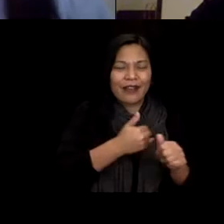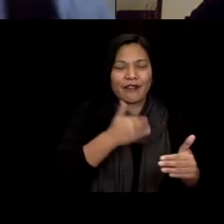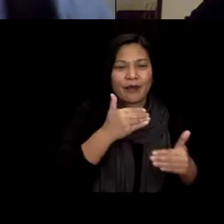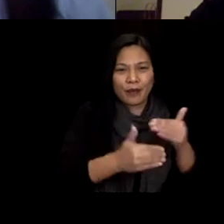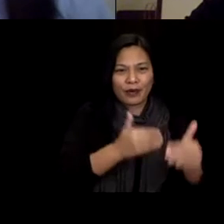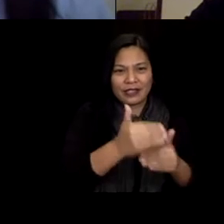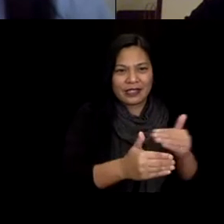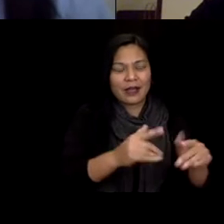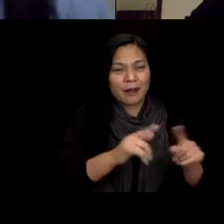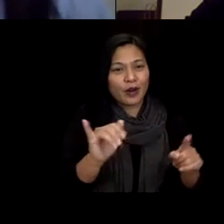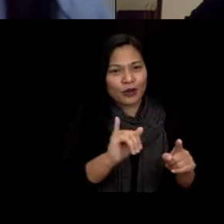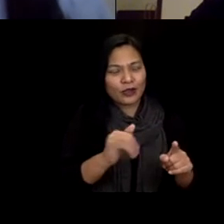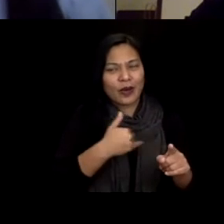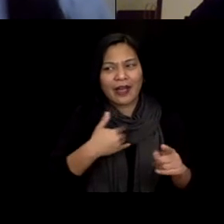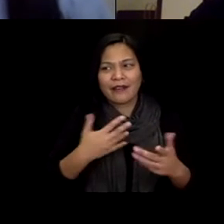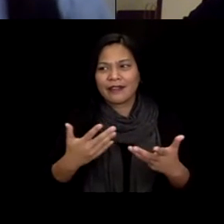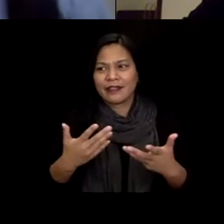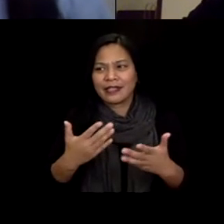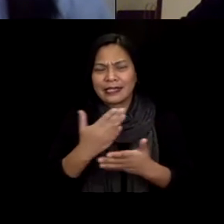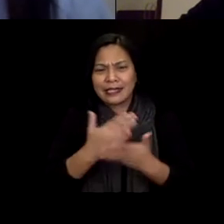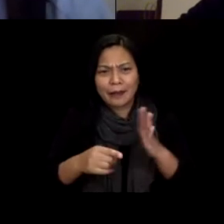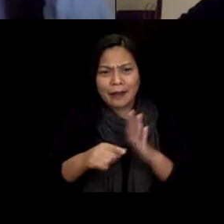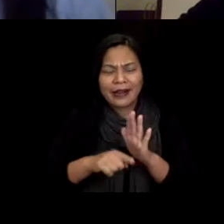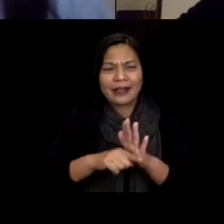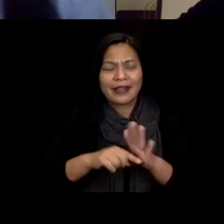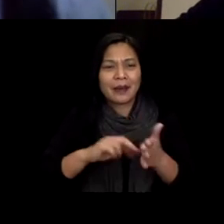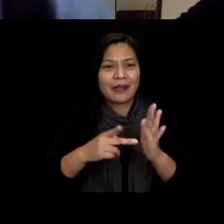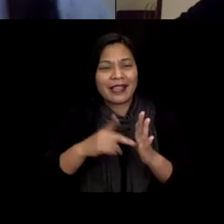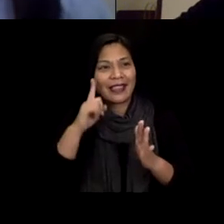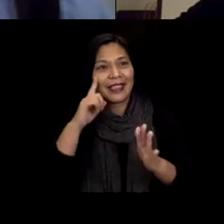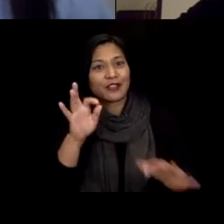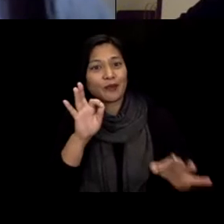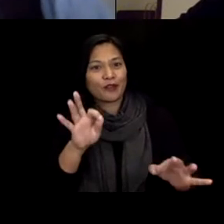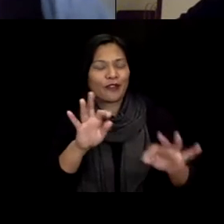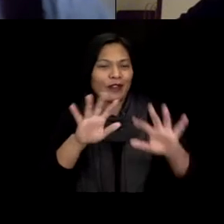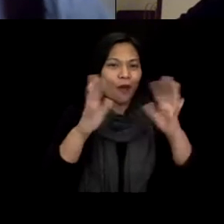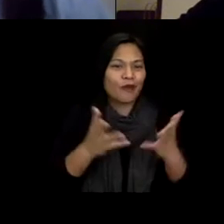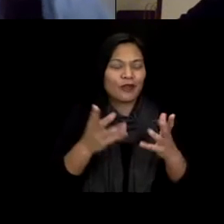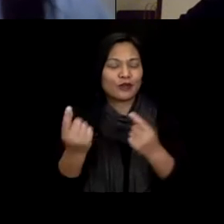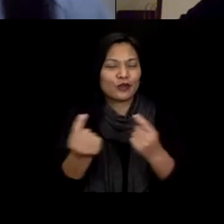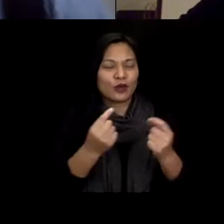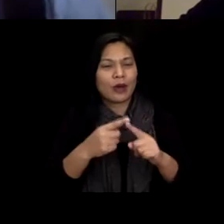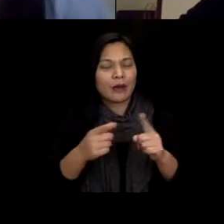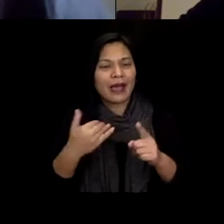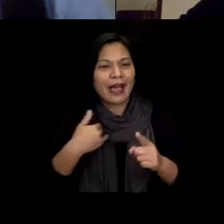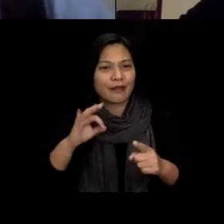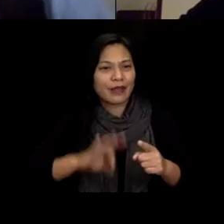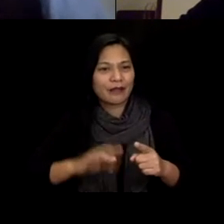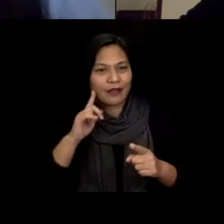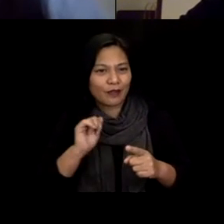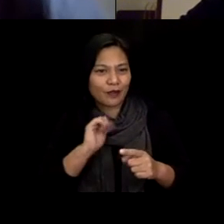to acknowledge that as well. It's not something to be romanticized, although it has valuable moments to